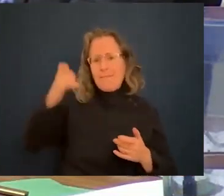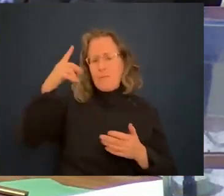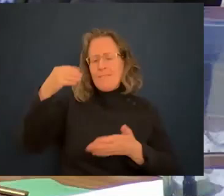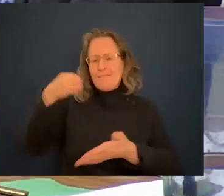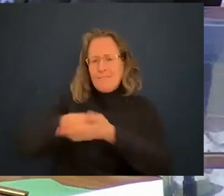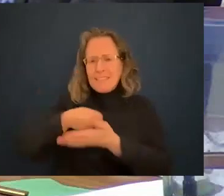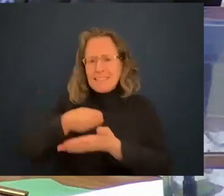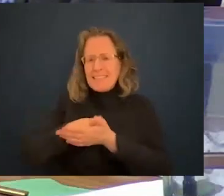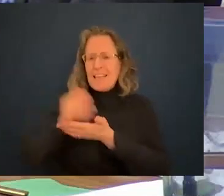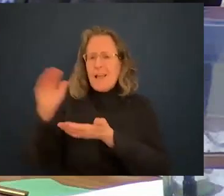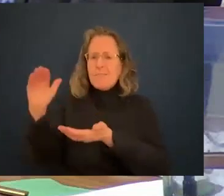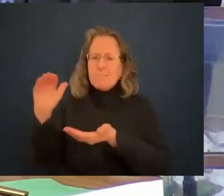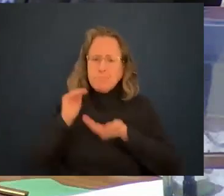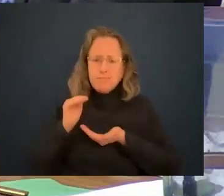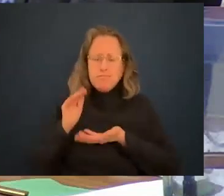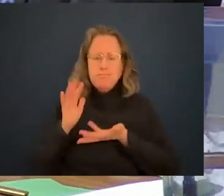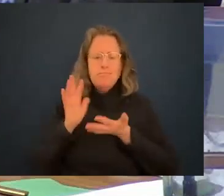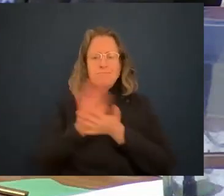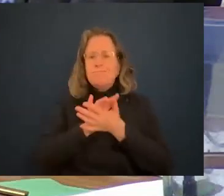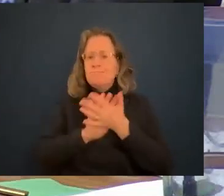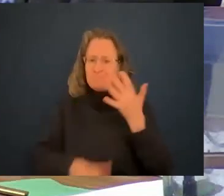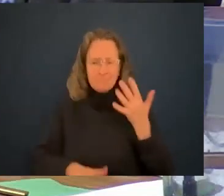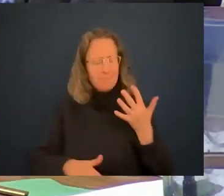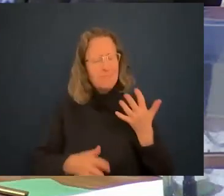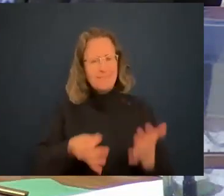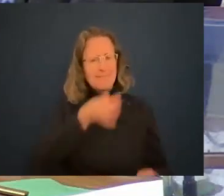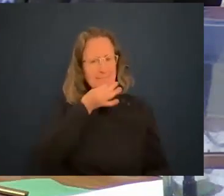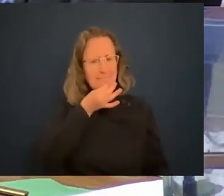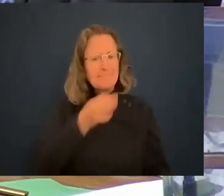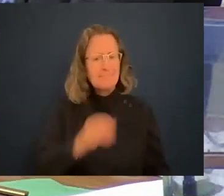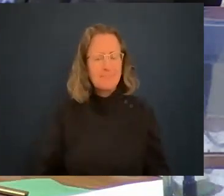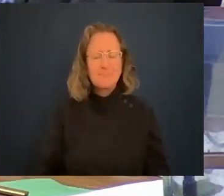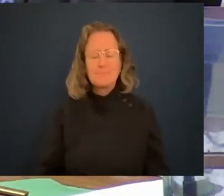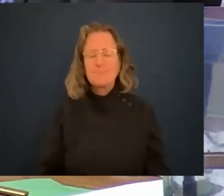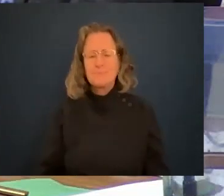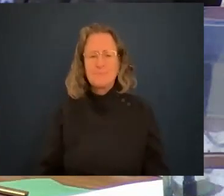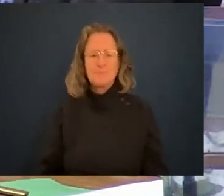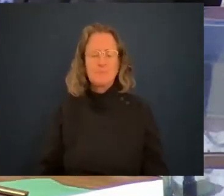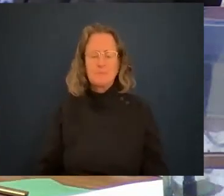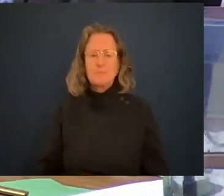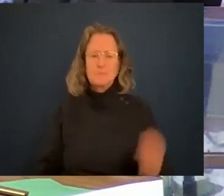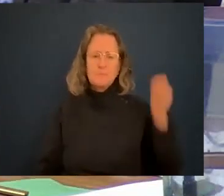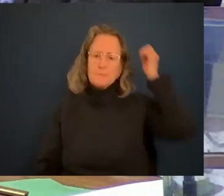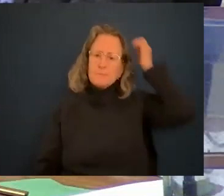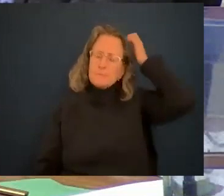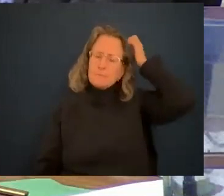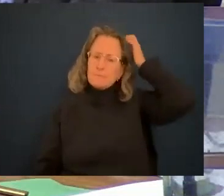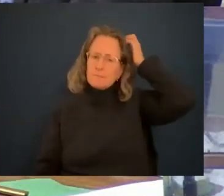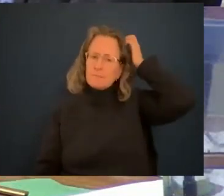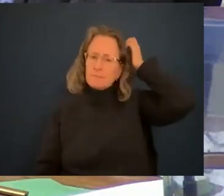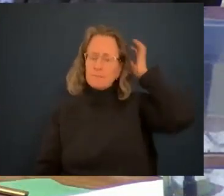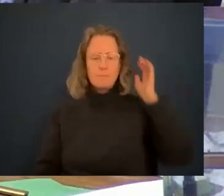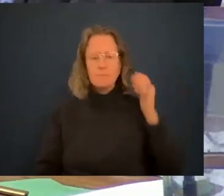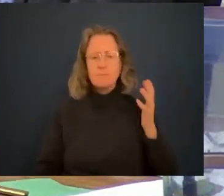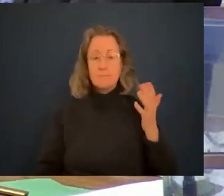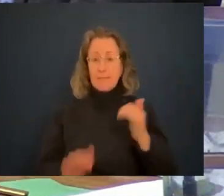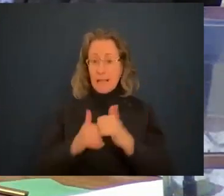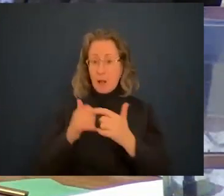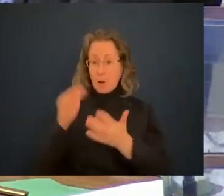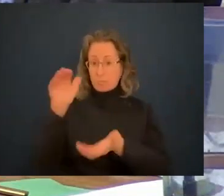very various agencies and pools um and uh I don't really know how we best access those